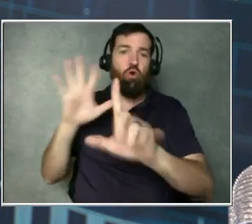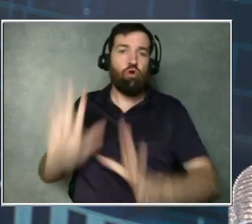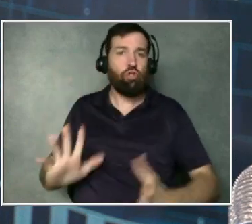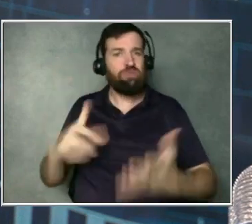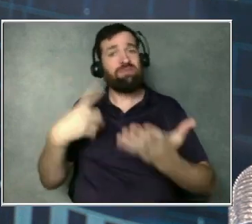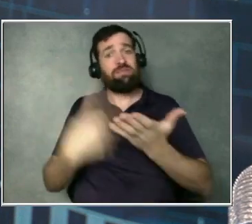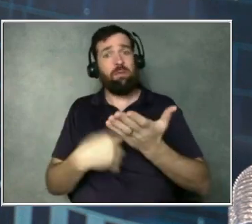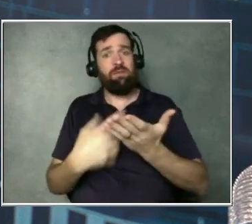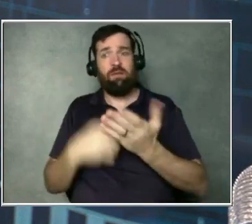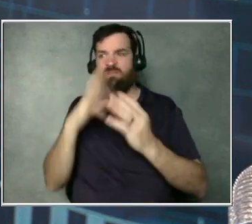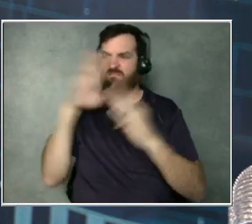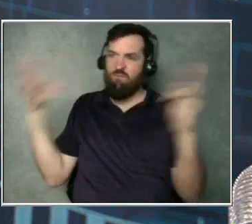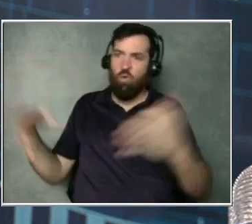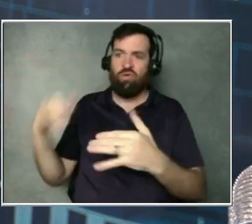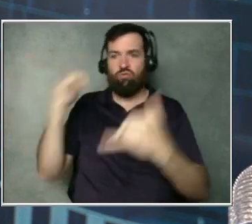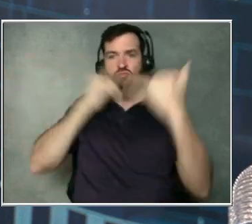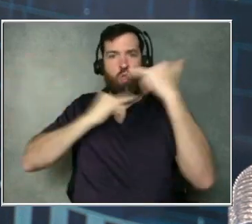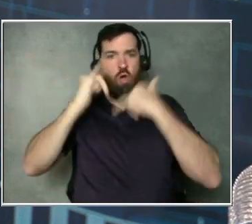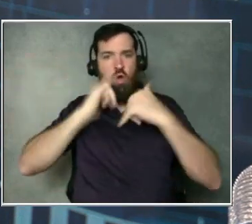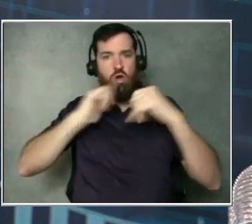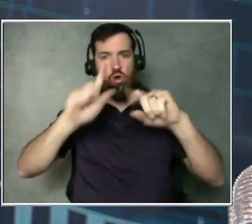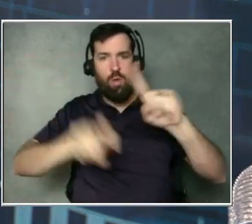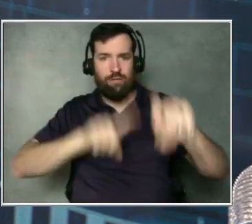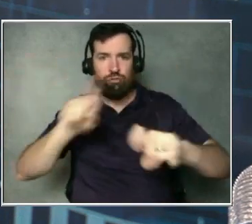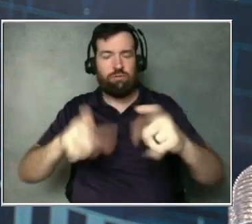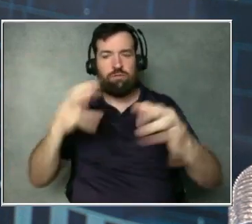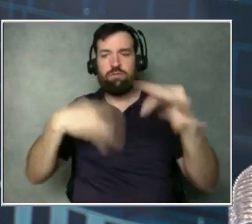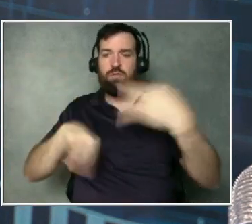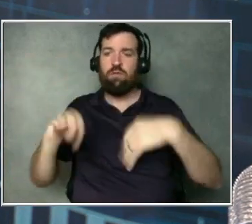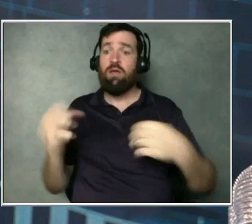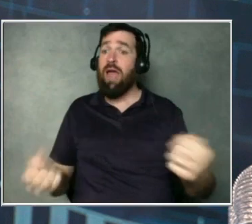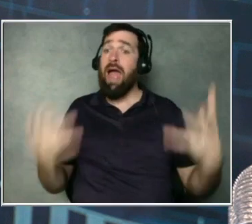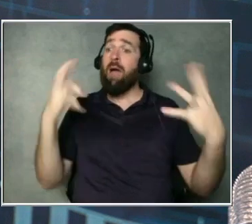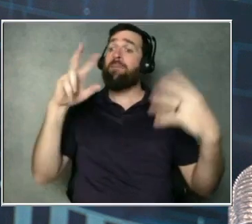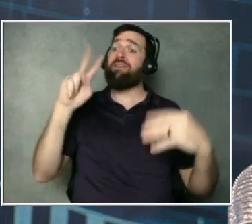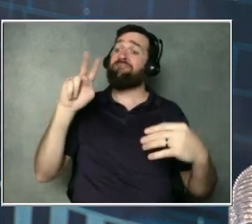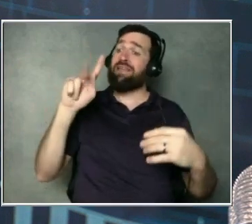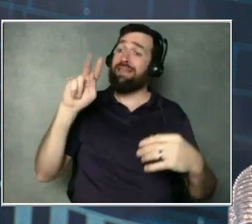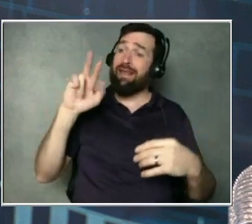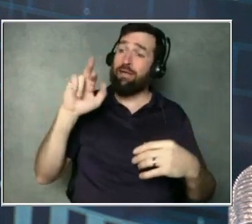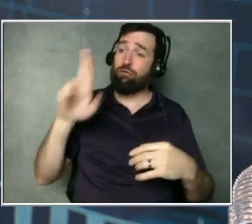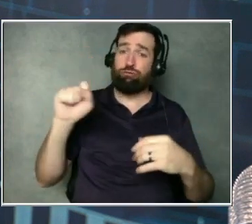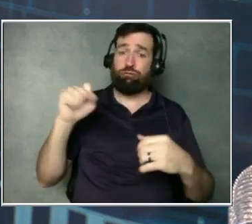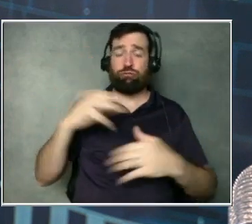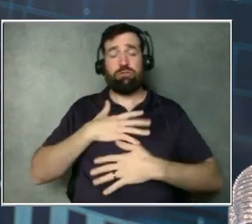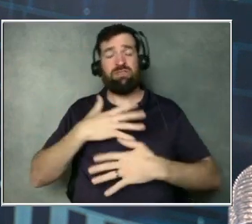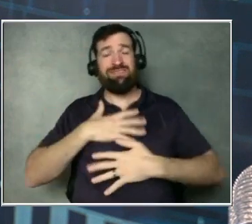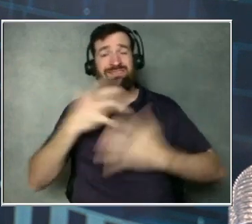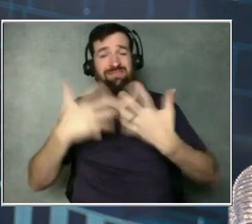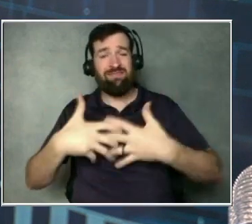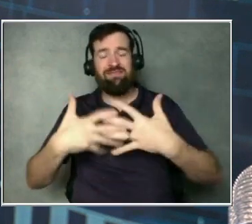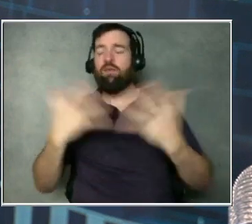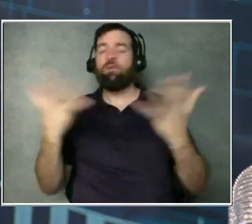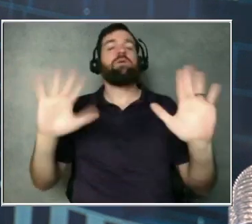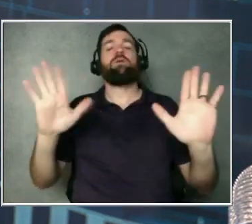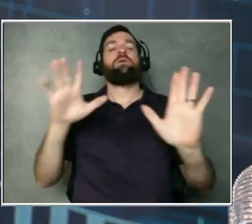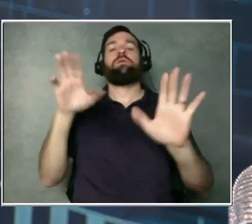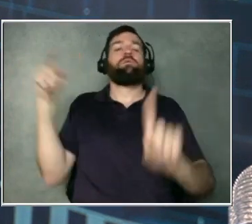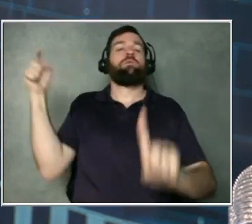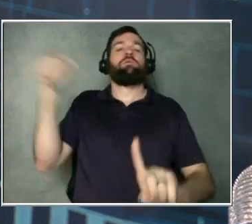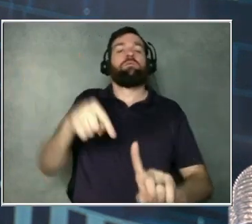on the wrong questions. Instead of focusing on how many ventilators we had, we wanted to focus on flattening the curve and avoiding the awful